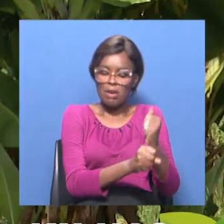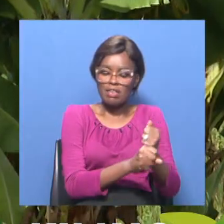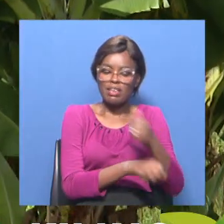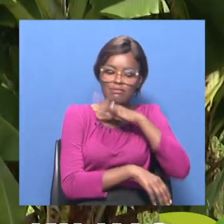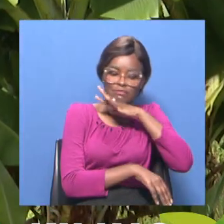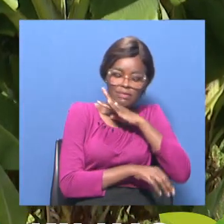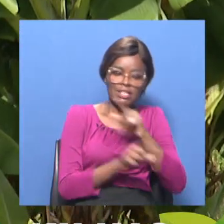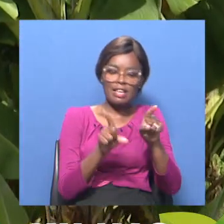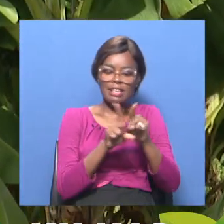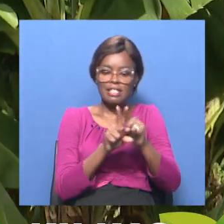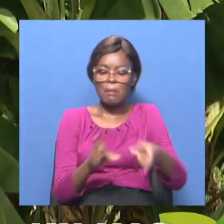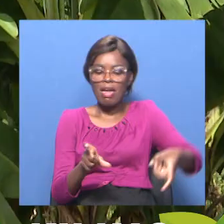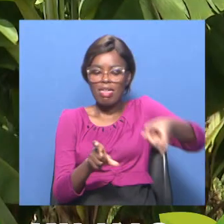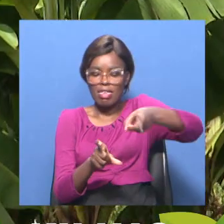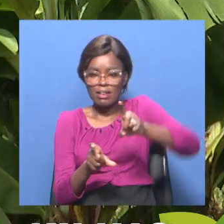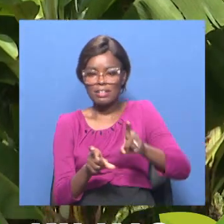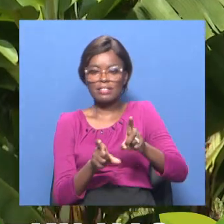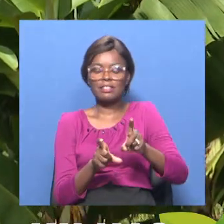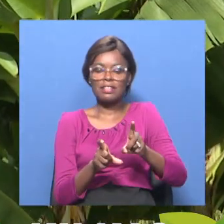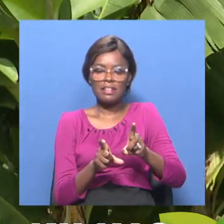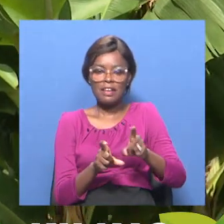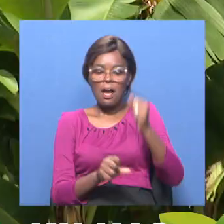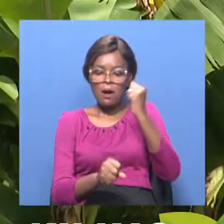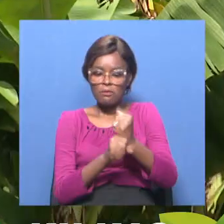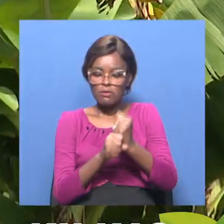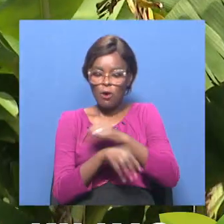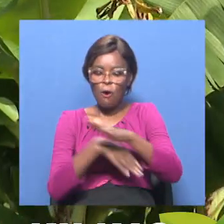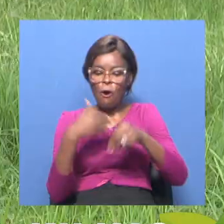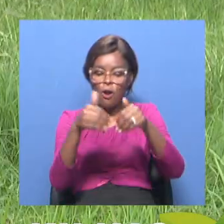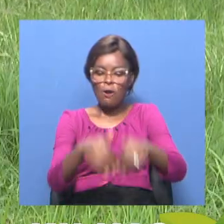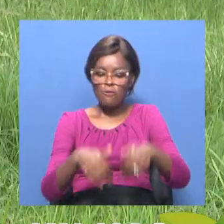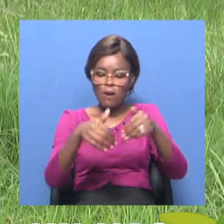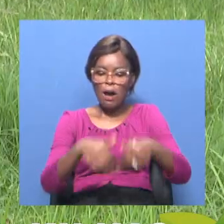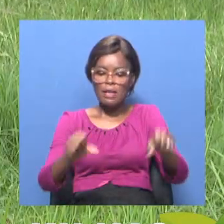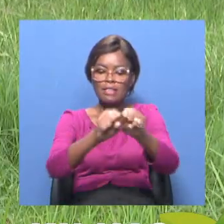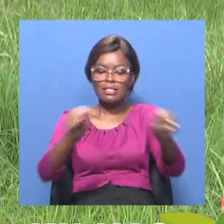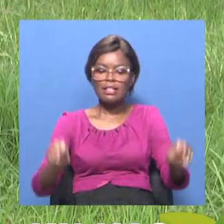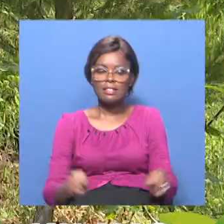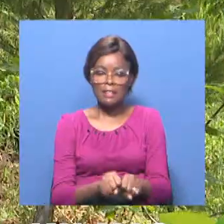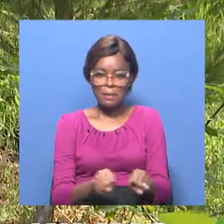they also increase overall production for the entire farming system.